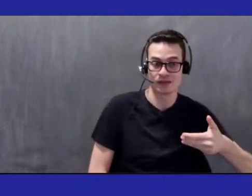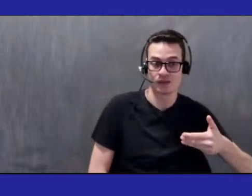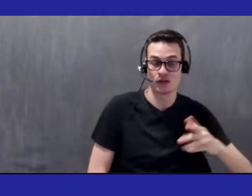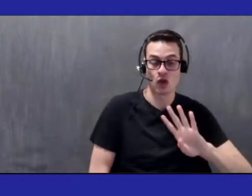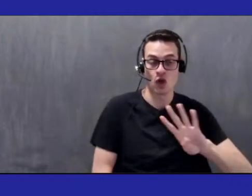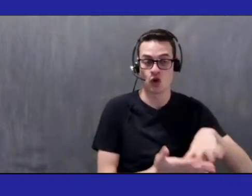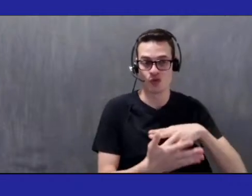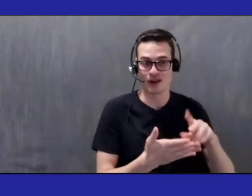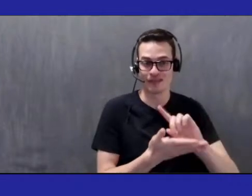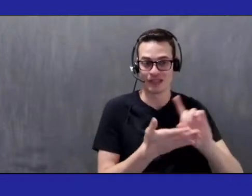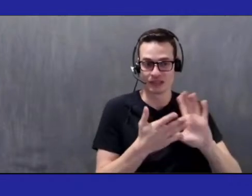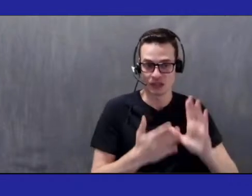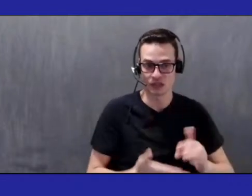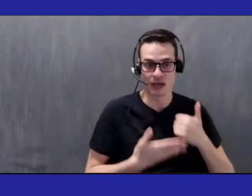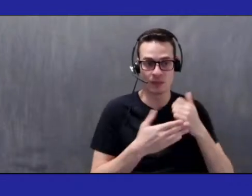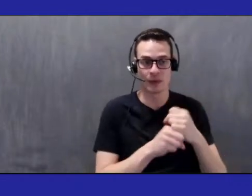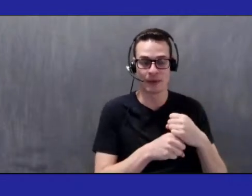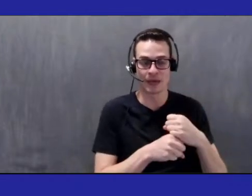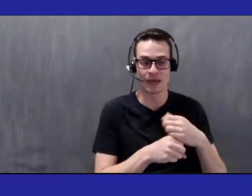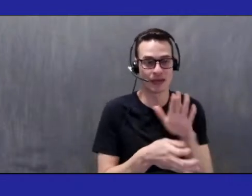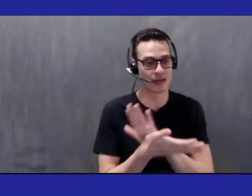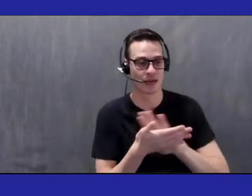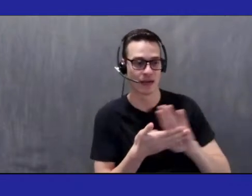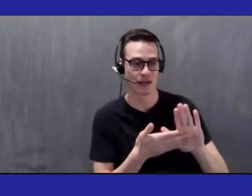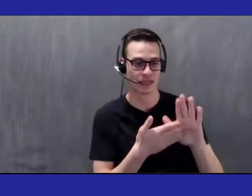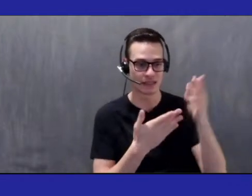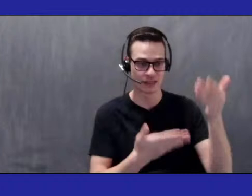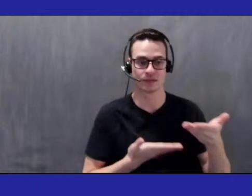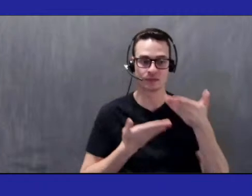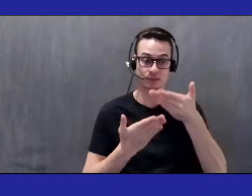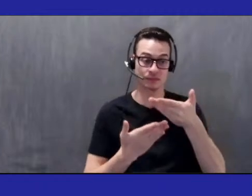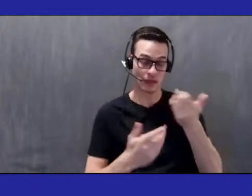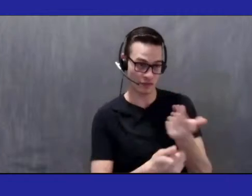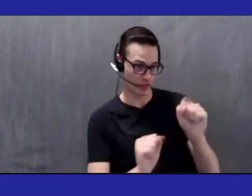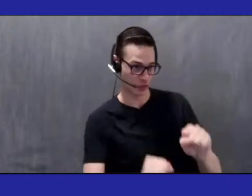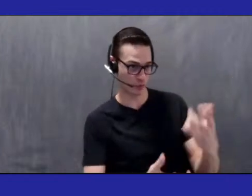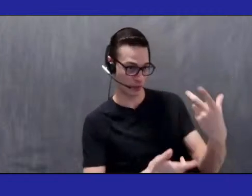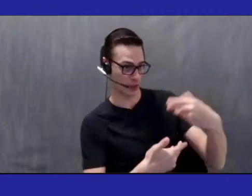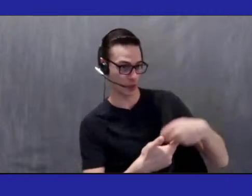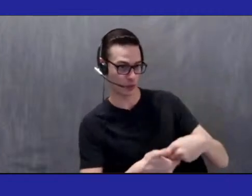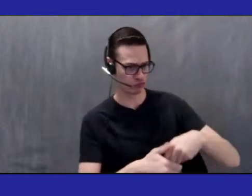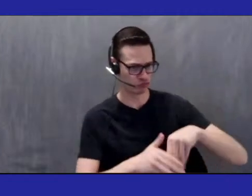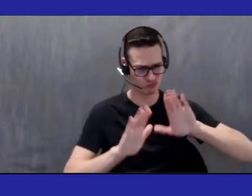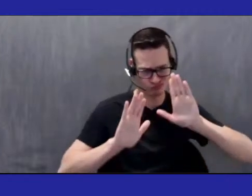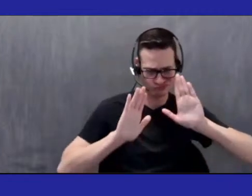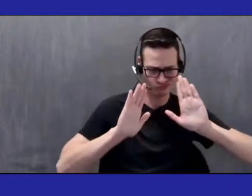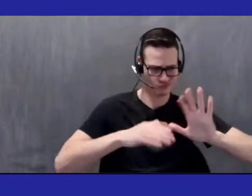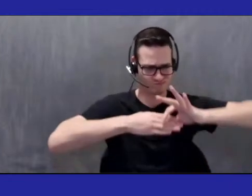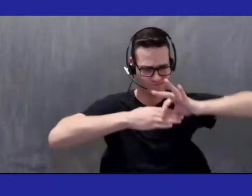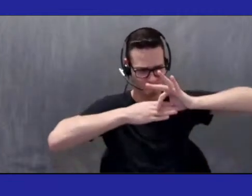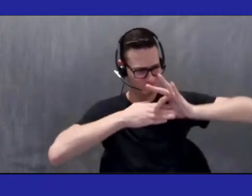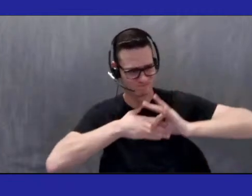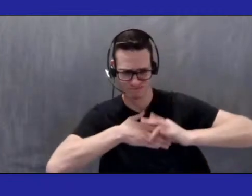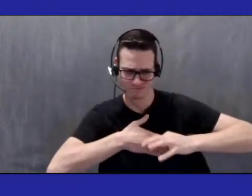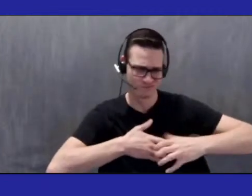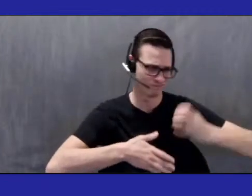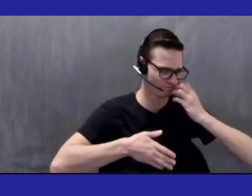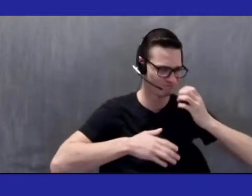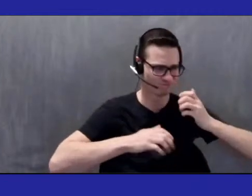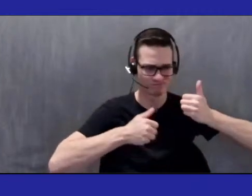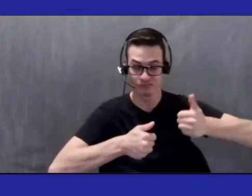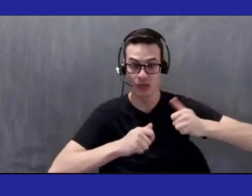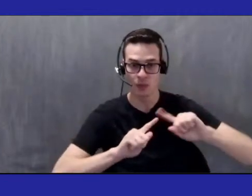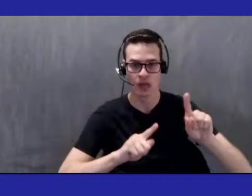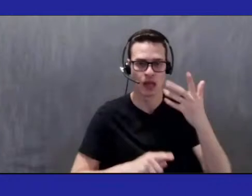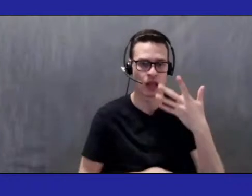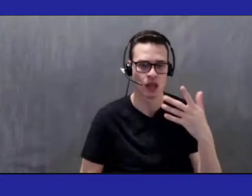them make a nicer looking submission, because everything could be there. It could be a great substantive submission, but it doesn't look as good. And